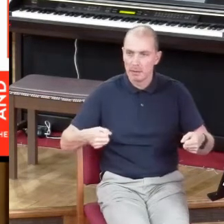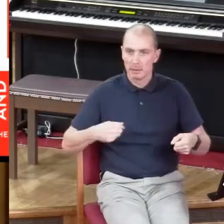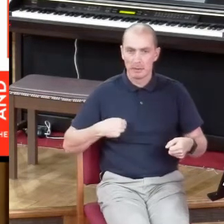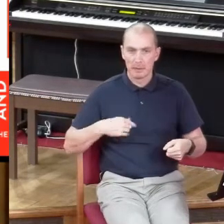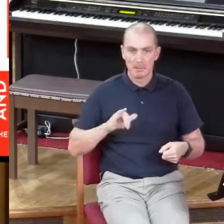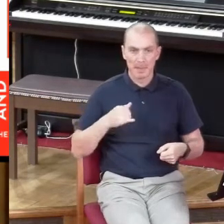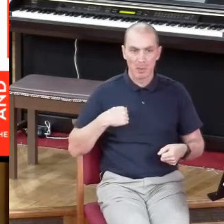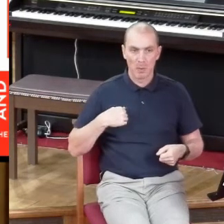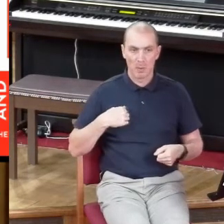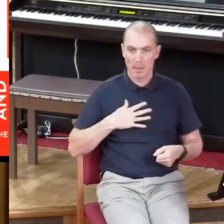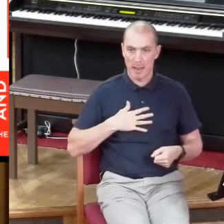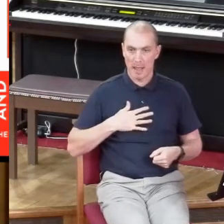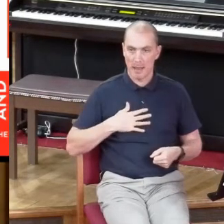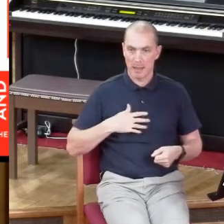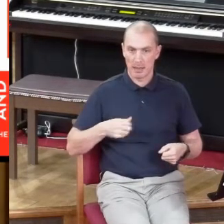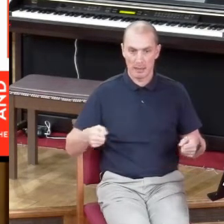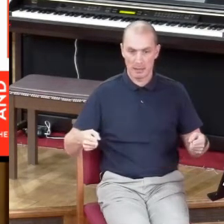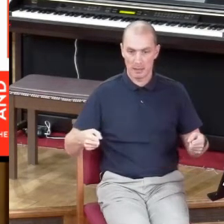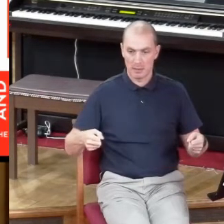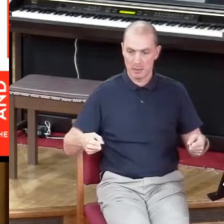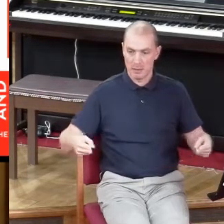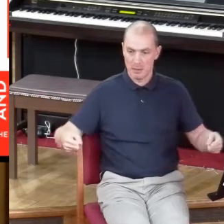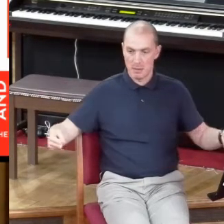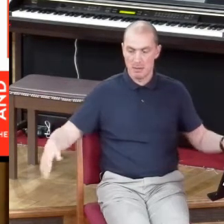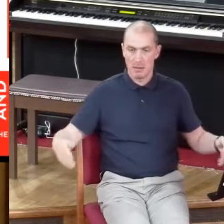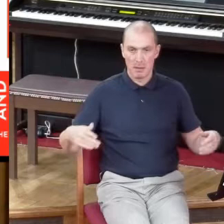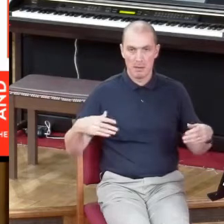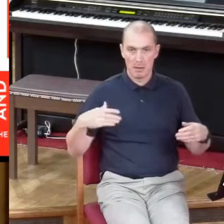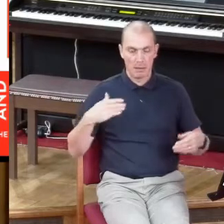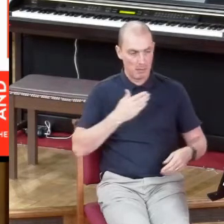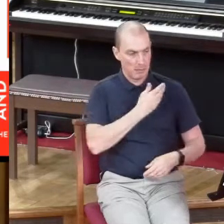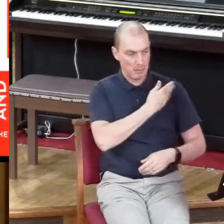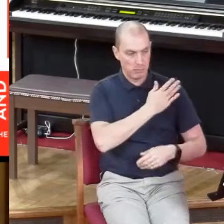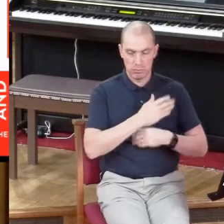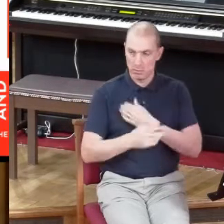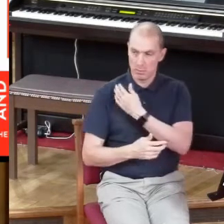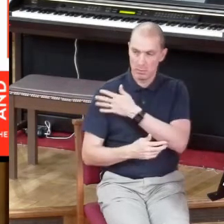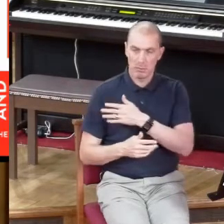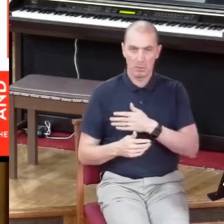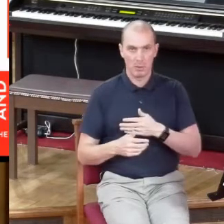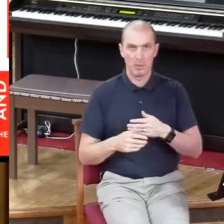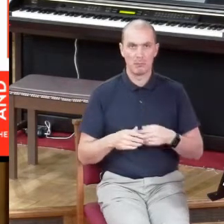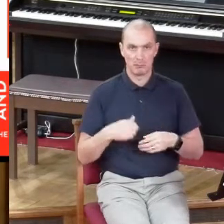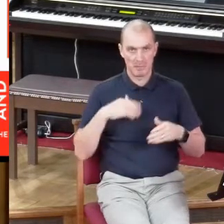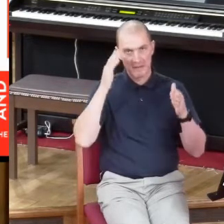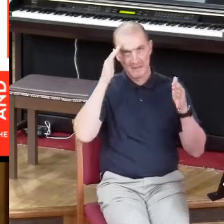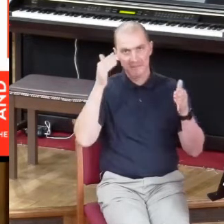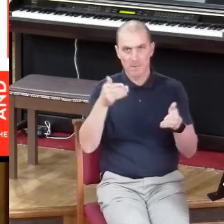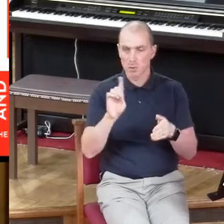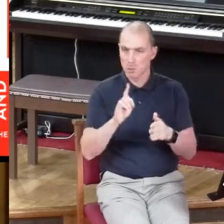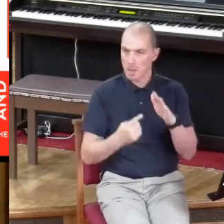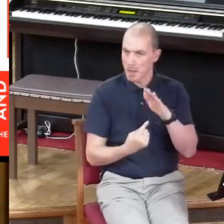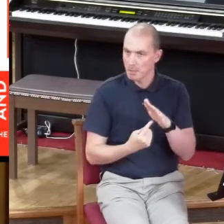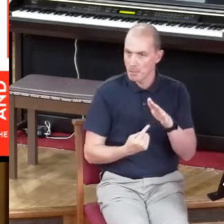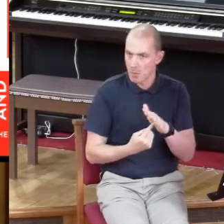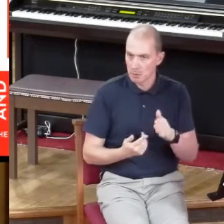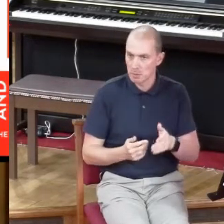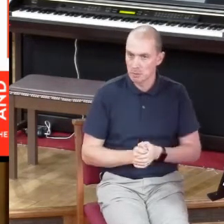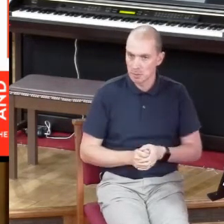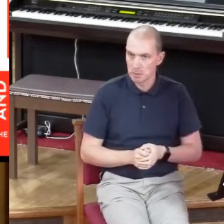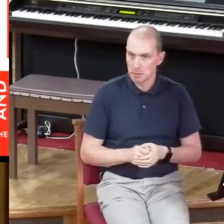to leave. Something about traveling light, focusing on what matters. The trouble is that that could mean different things to